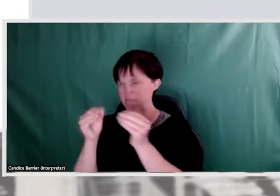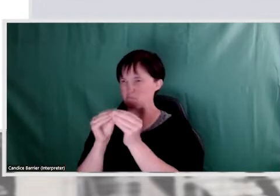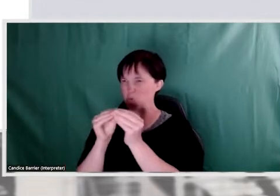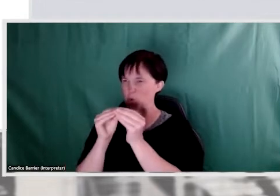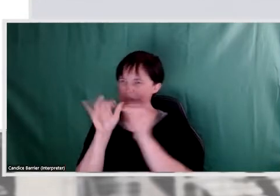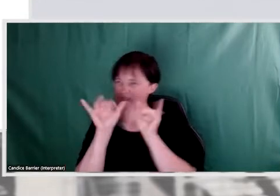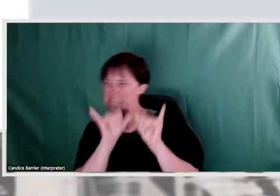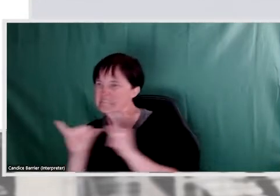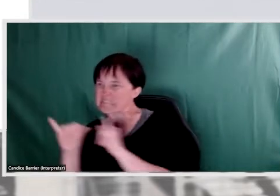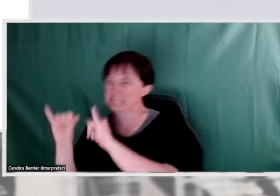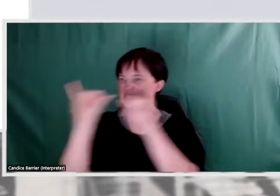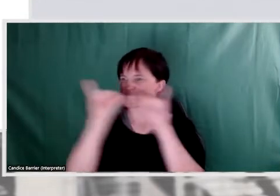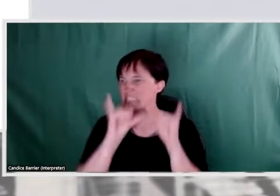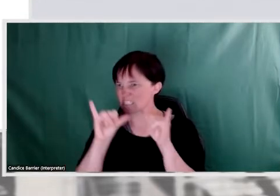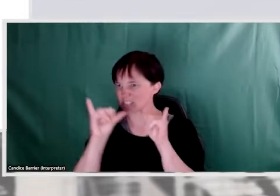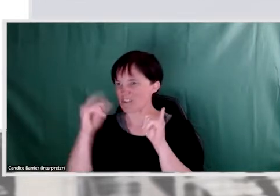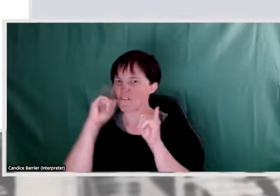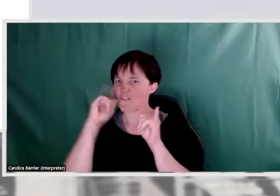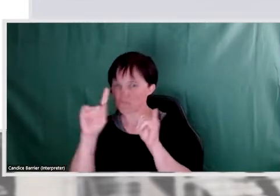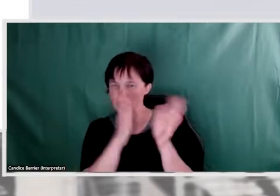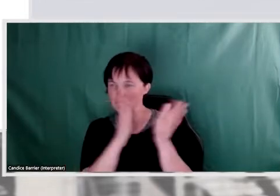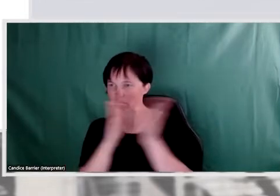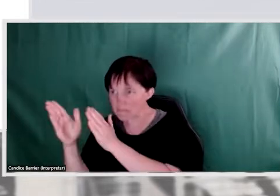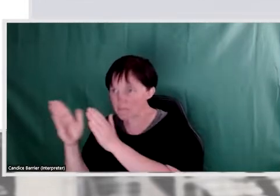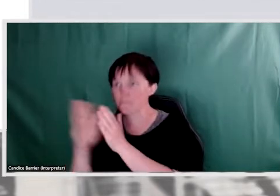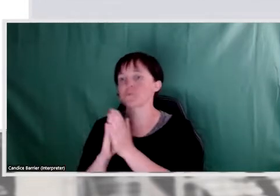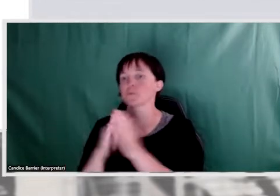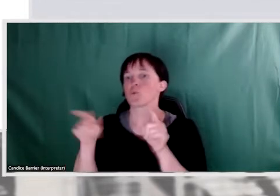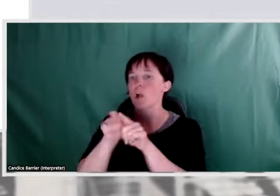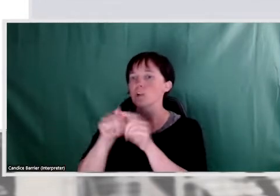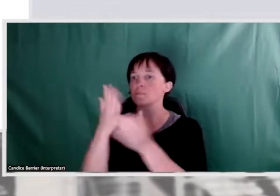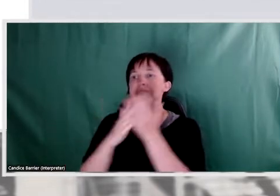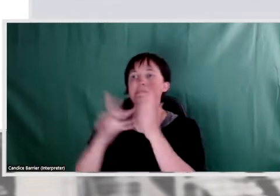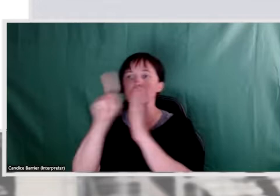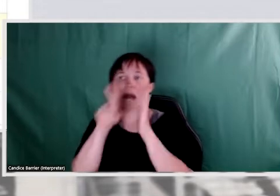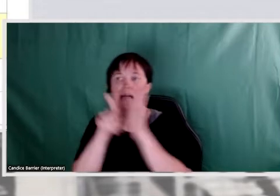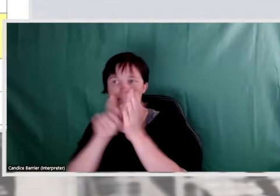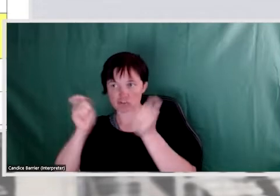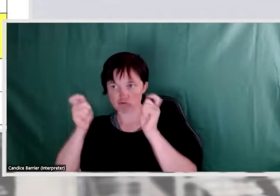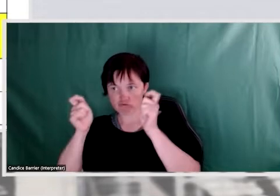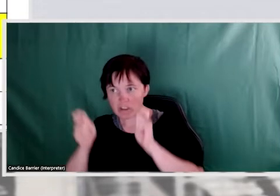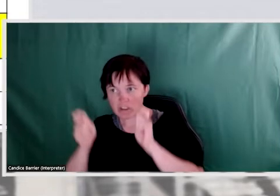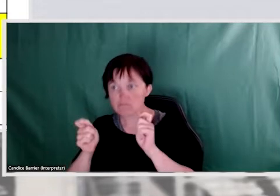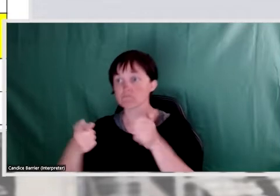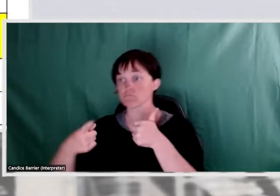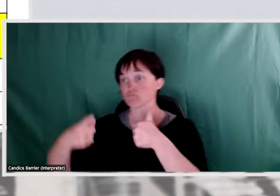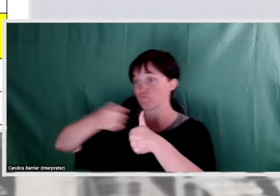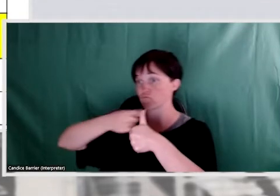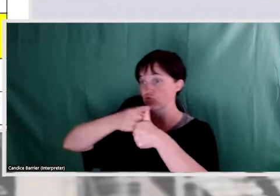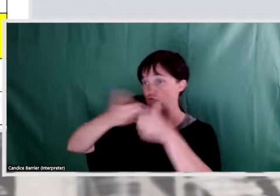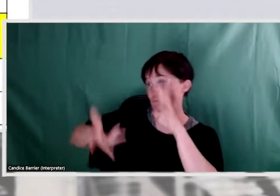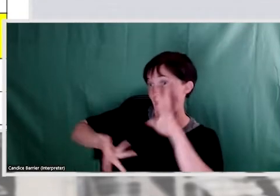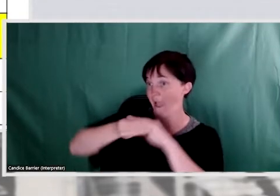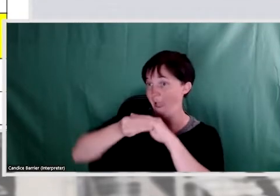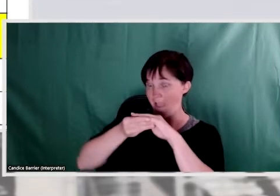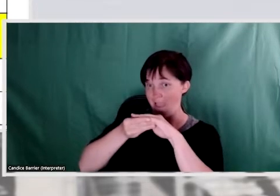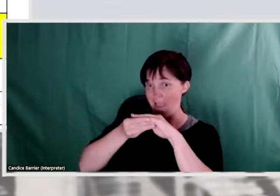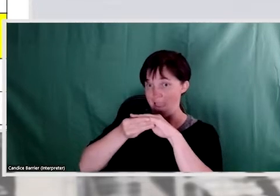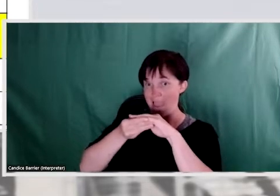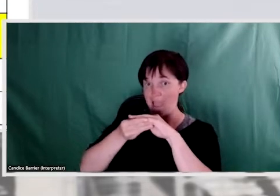consistent in terms of how the wording goes, but we also made two major policy changes. The first is we added this first section in